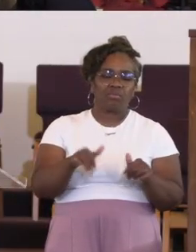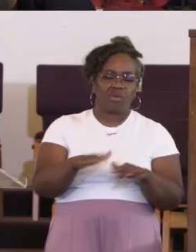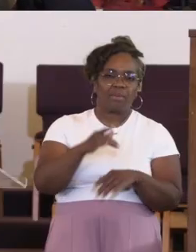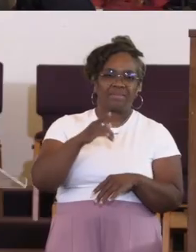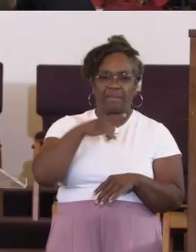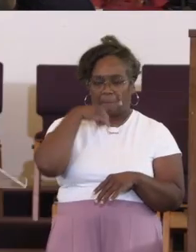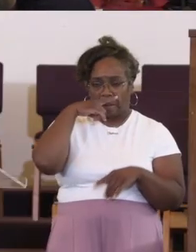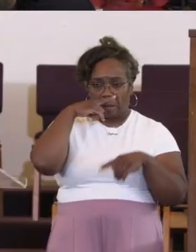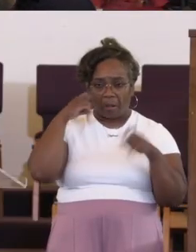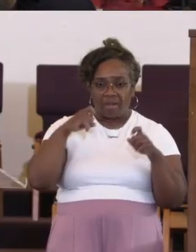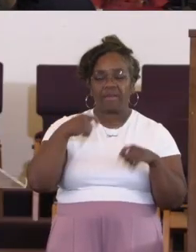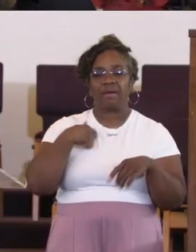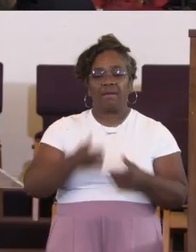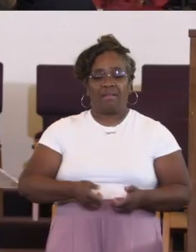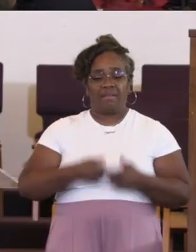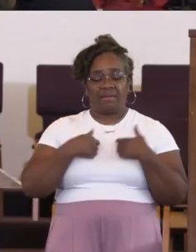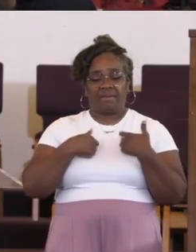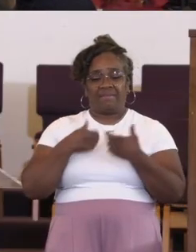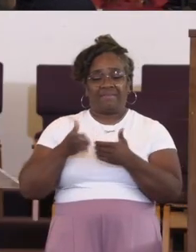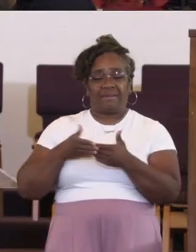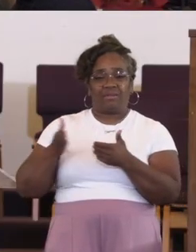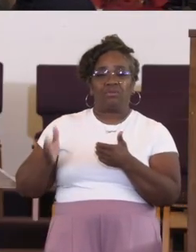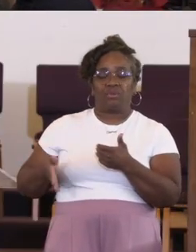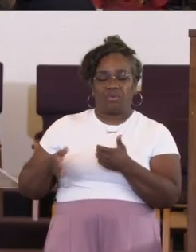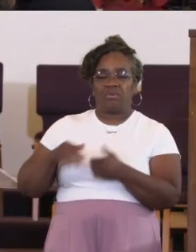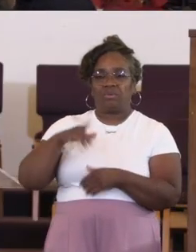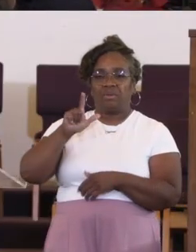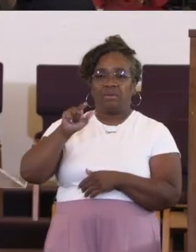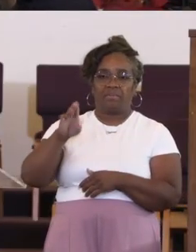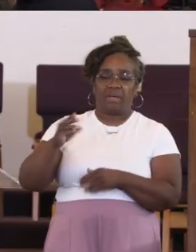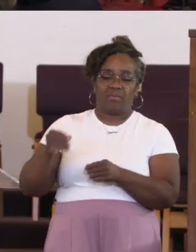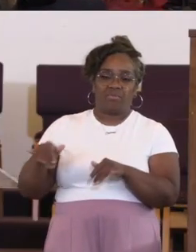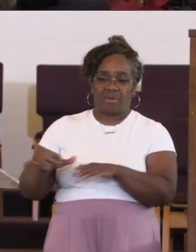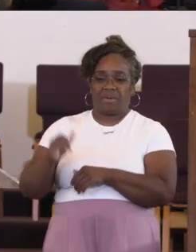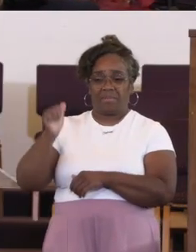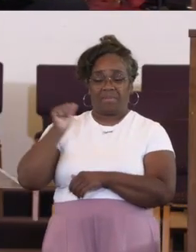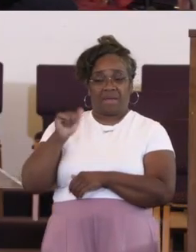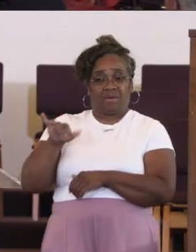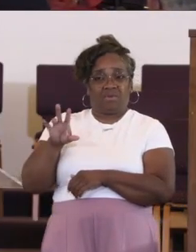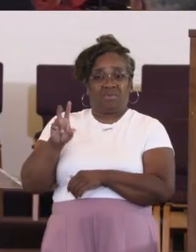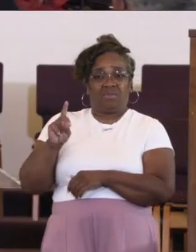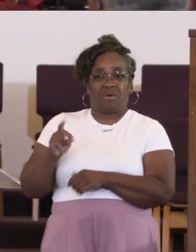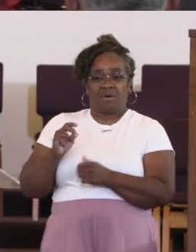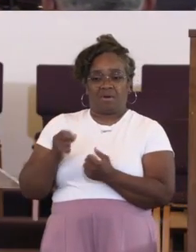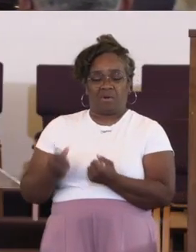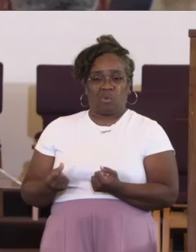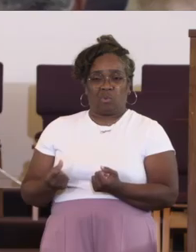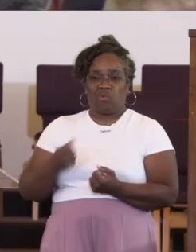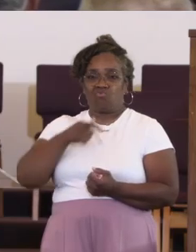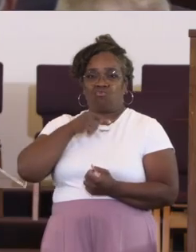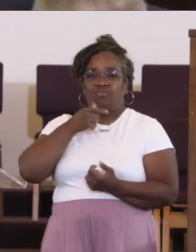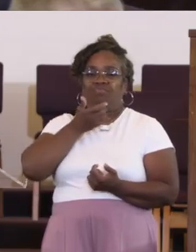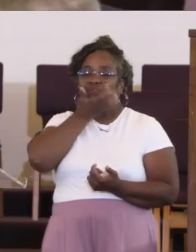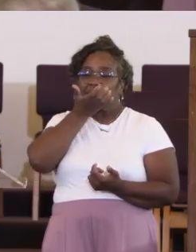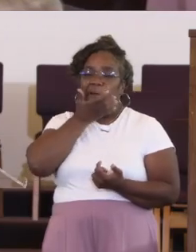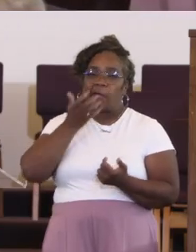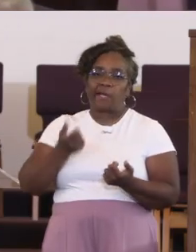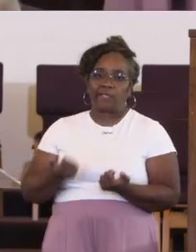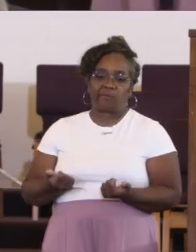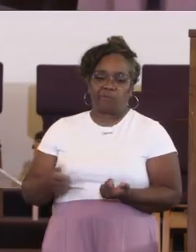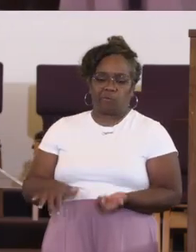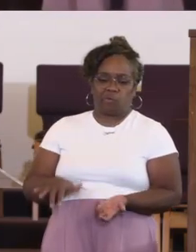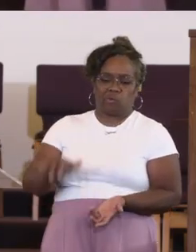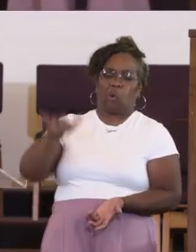next door to a land-bank property, and the backyard is overgrown and is a safety hazard and has rodents. So hopefully the